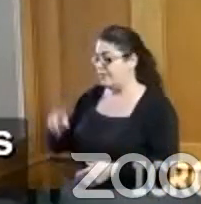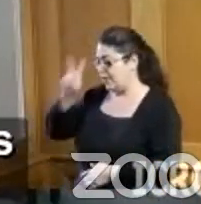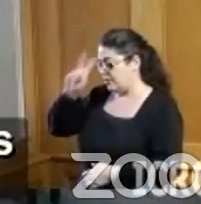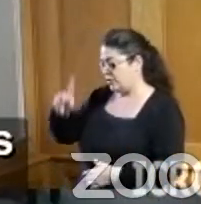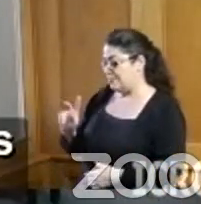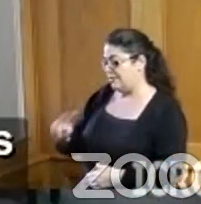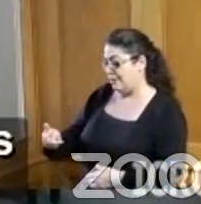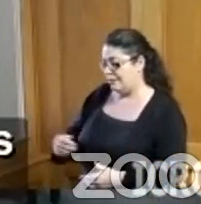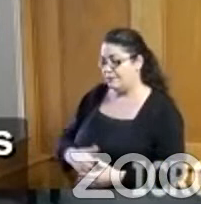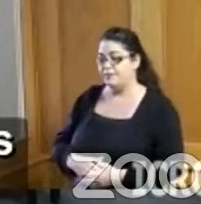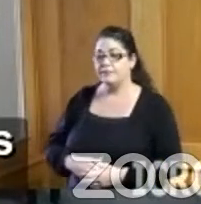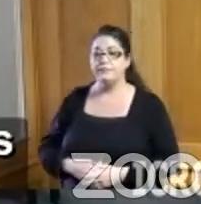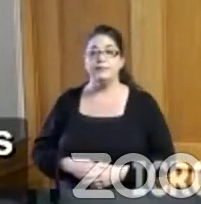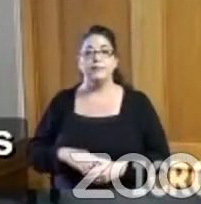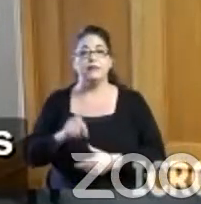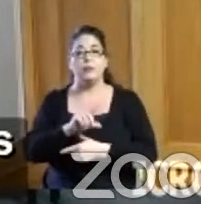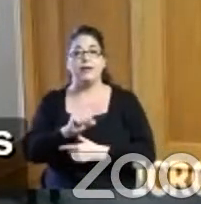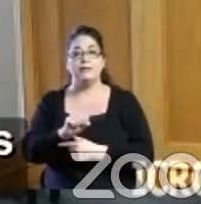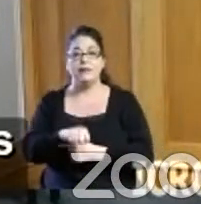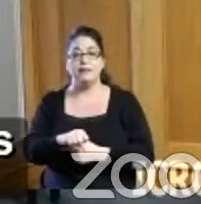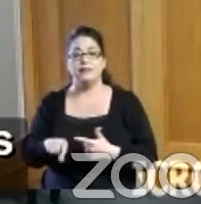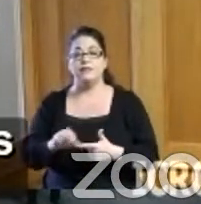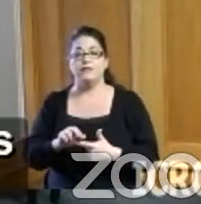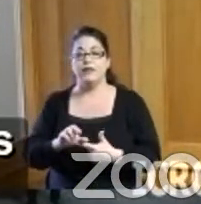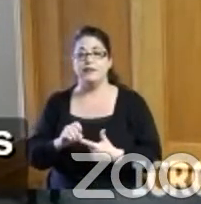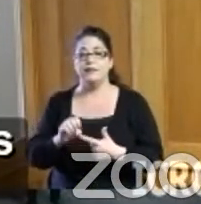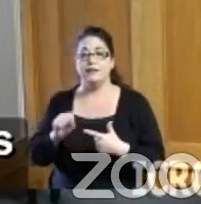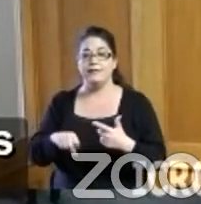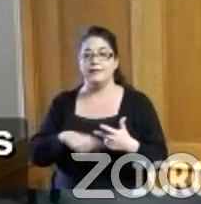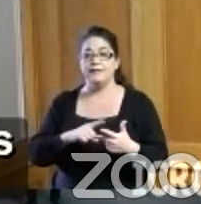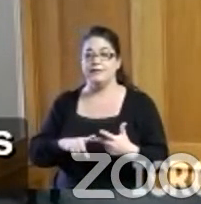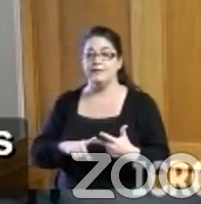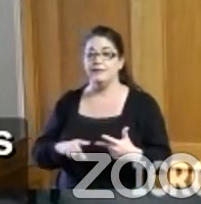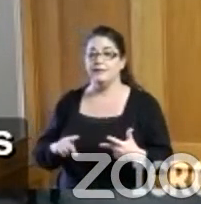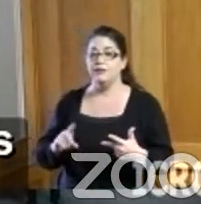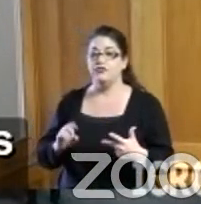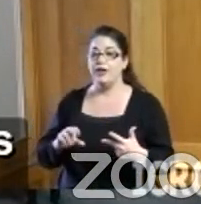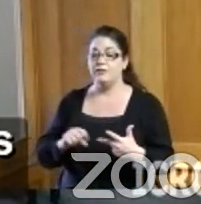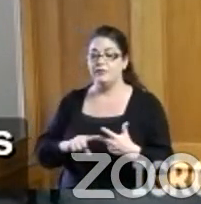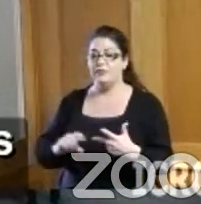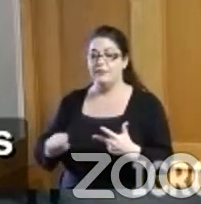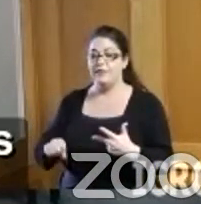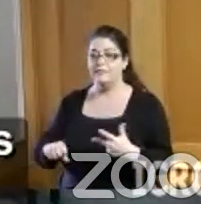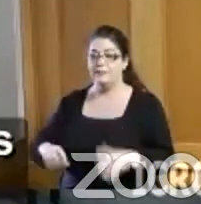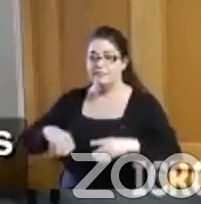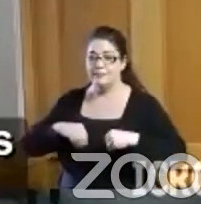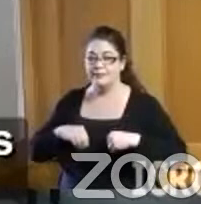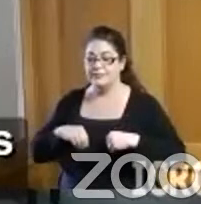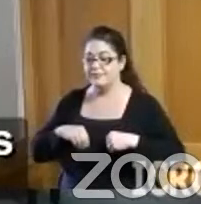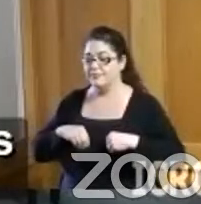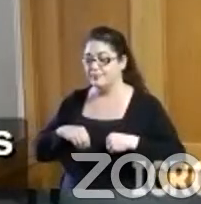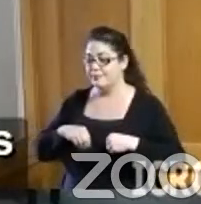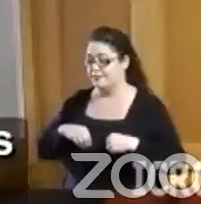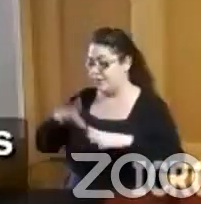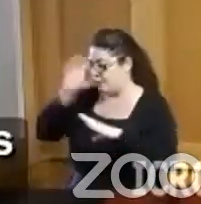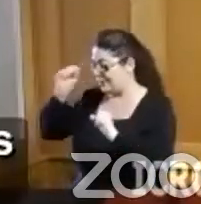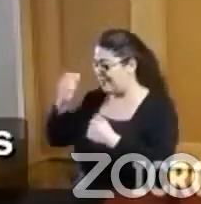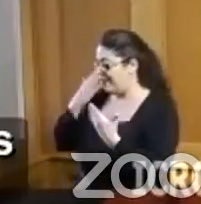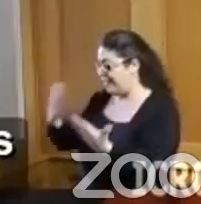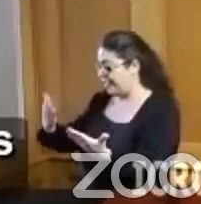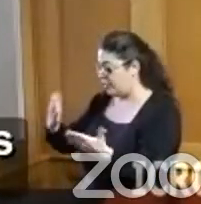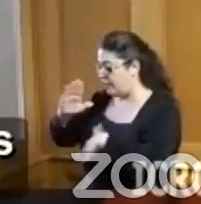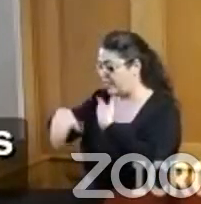Commissioner Somaradumas? Yes. Commissioner Reese? Yes. Commissioner Driehaus? Yes. Thank you. I believe that's all we